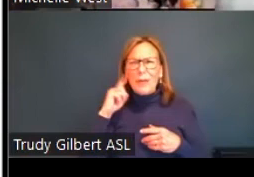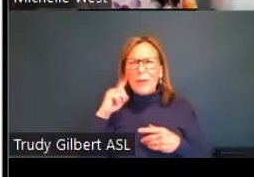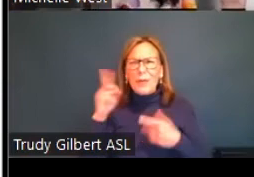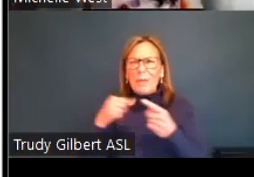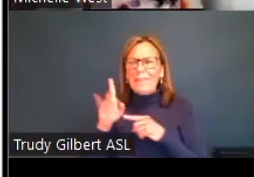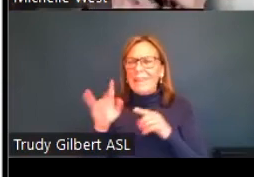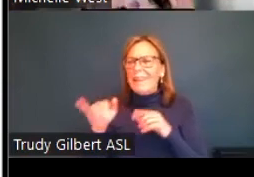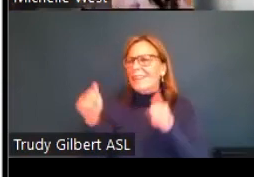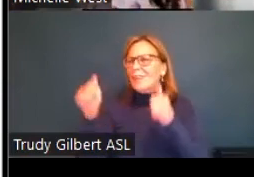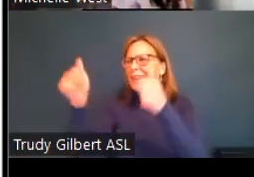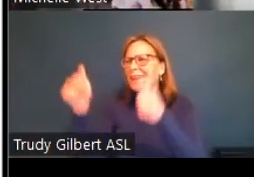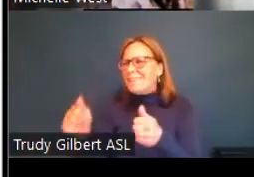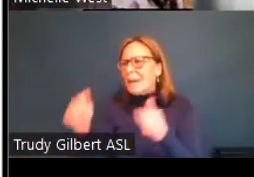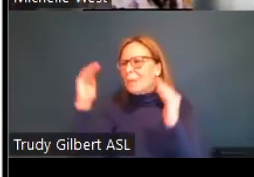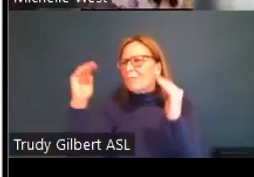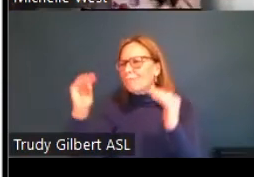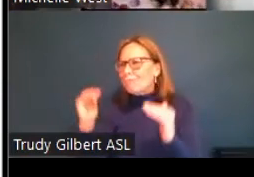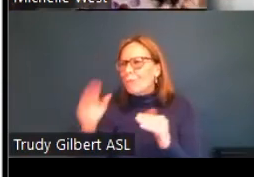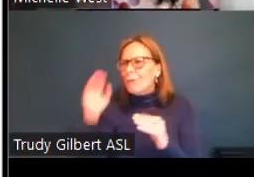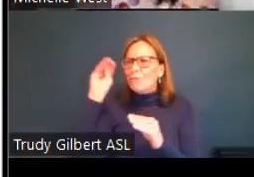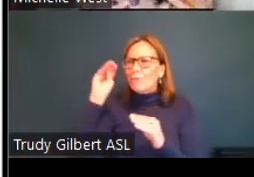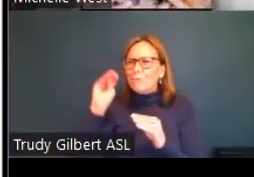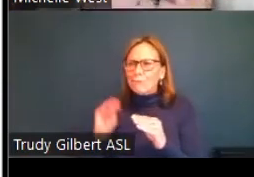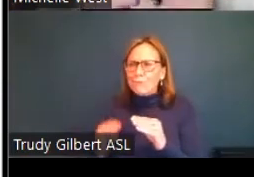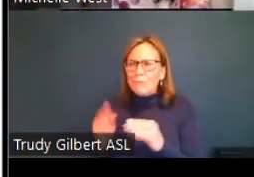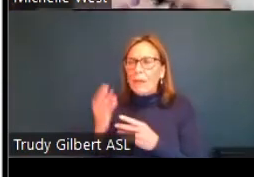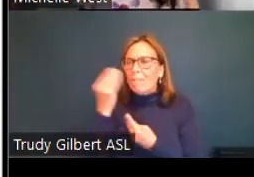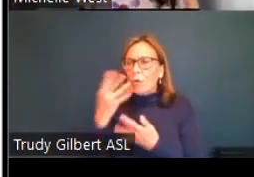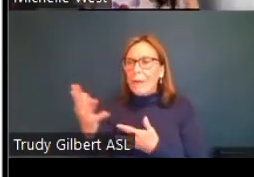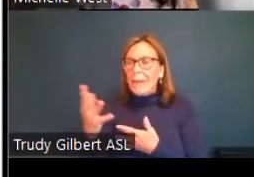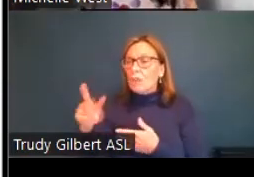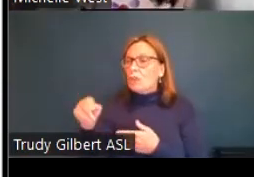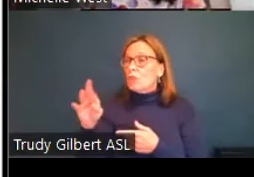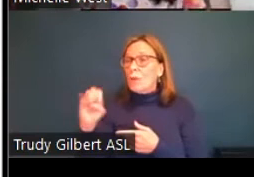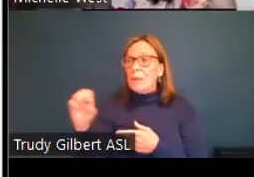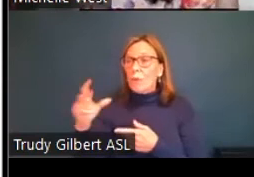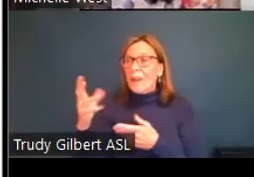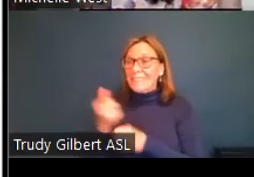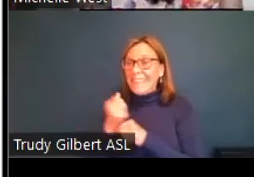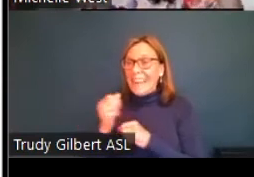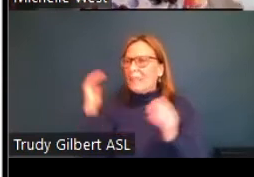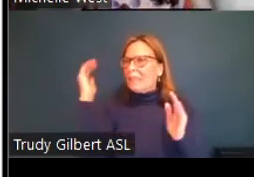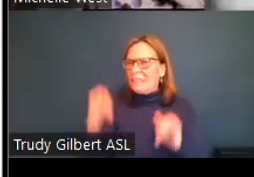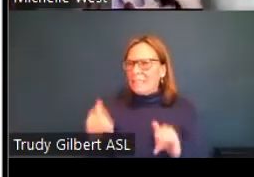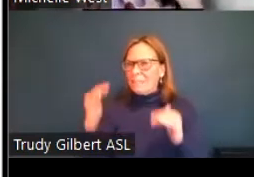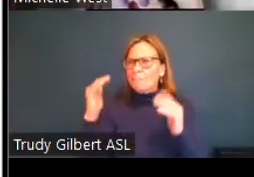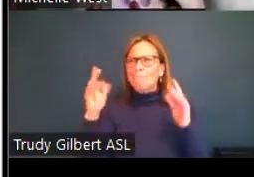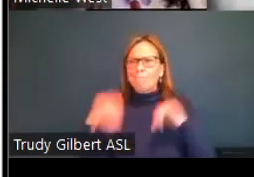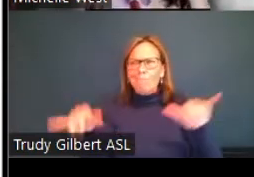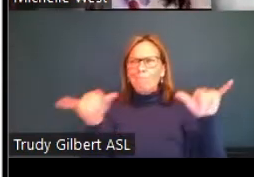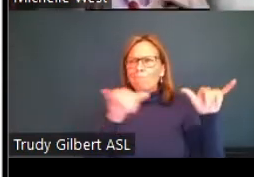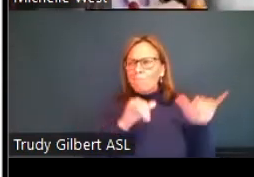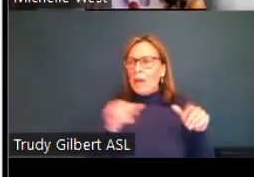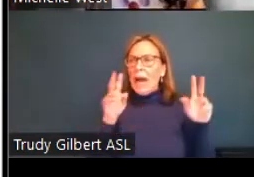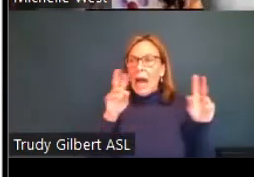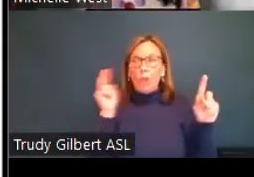template that you fill in certain information so that when the press gets it, it's all uniform and they know, I look at this place for contact. I look at the